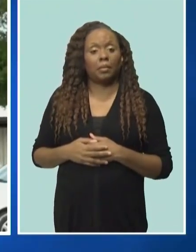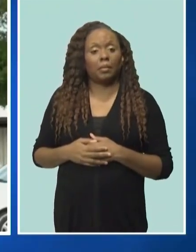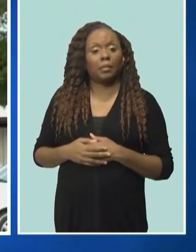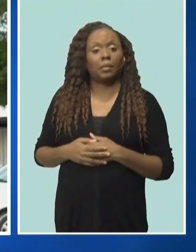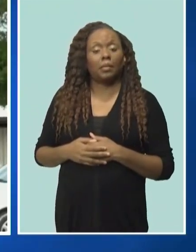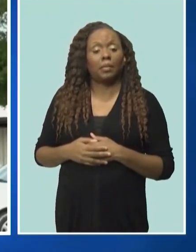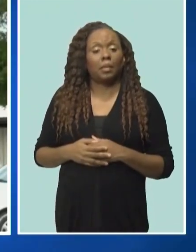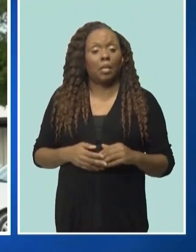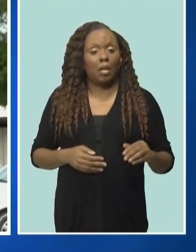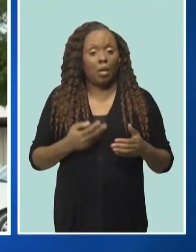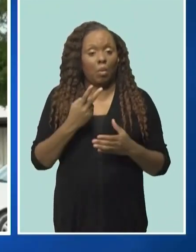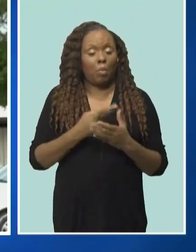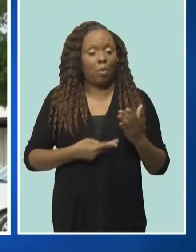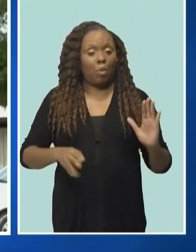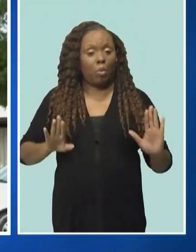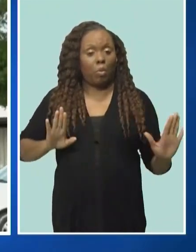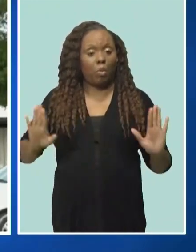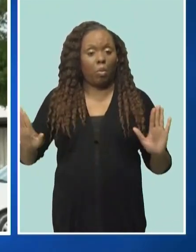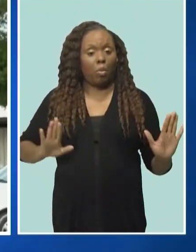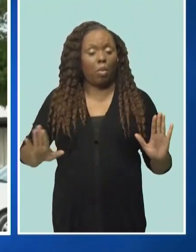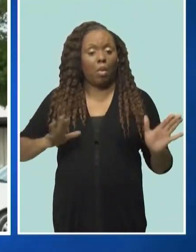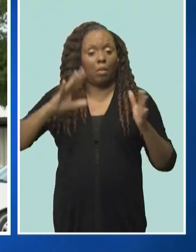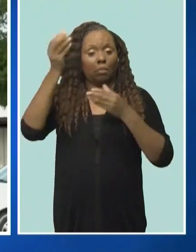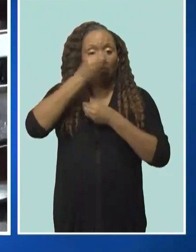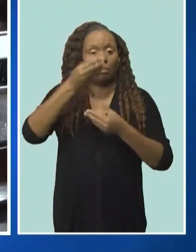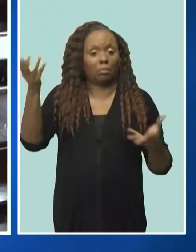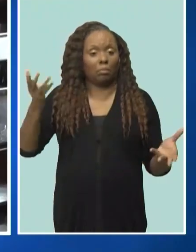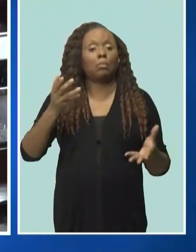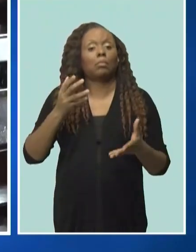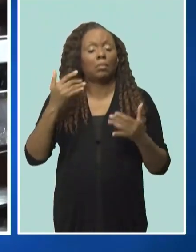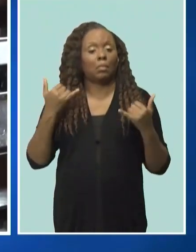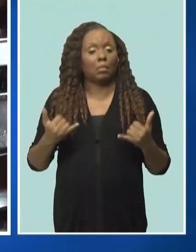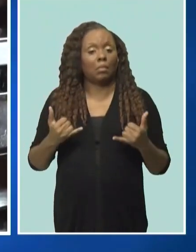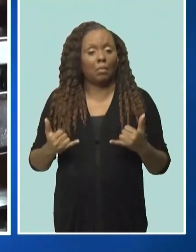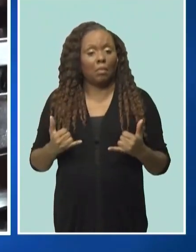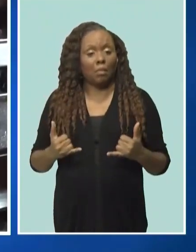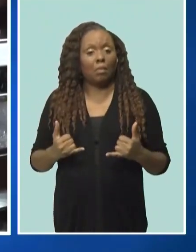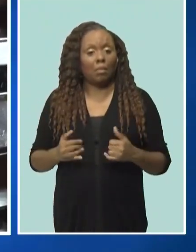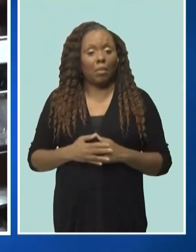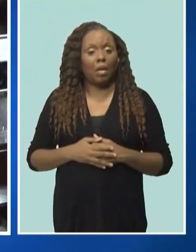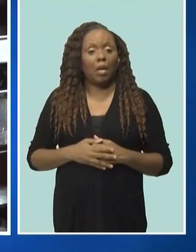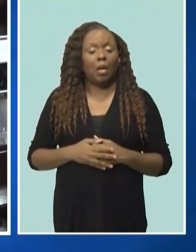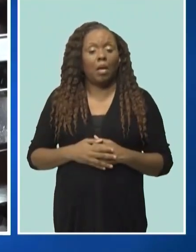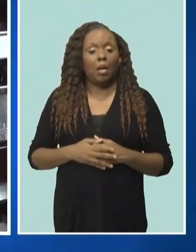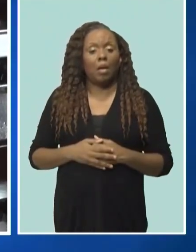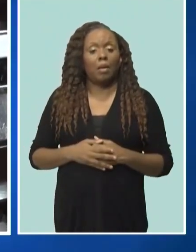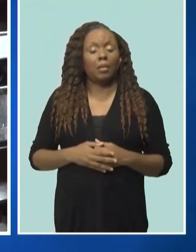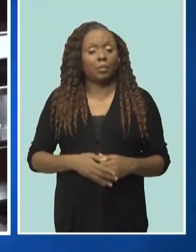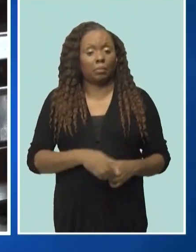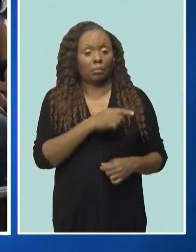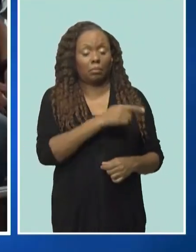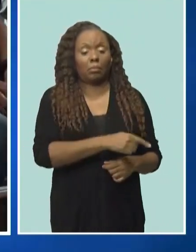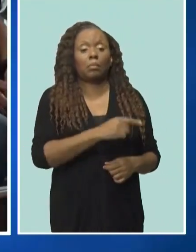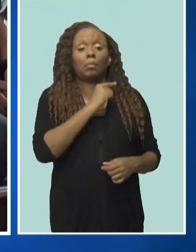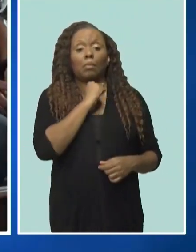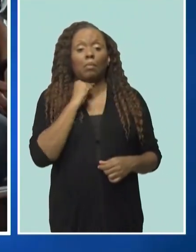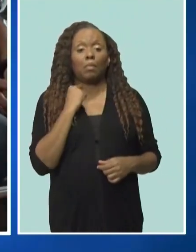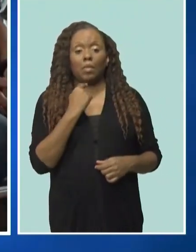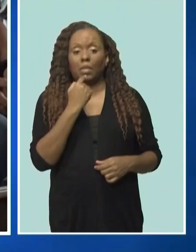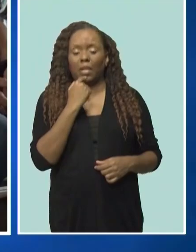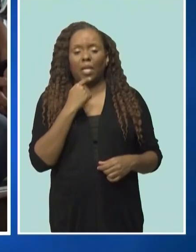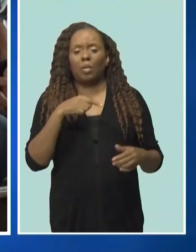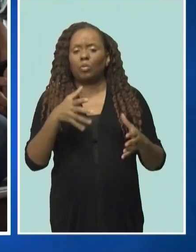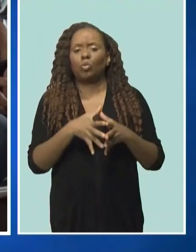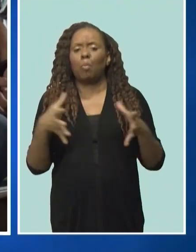Bishop Neil Canterbury gave some insight into the way forward following midday Mass at the Roman Catholic Cathedral.